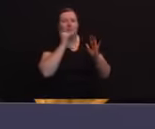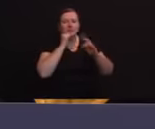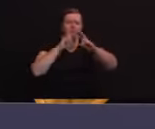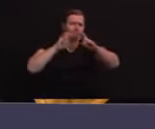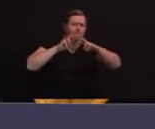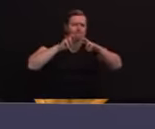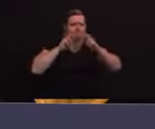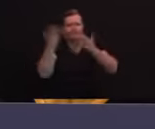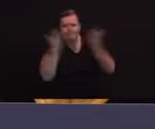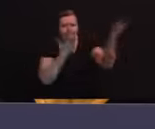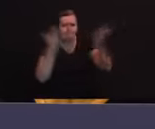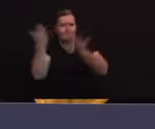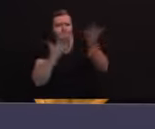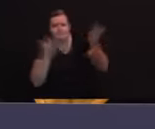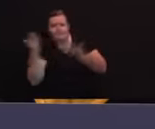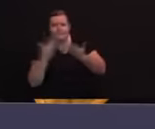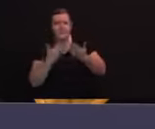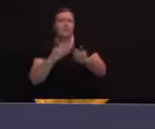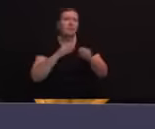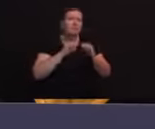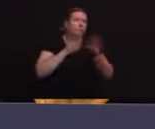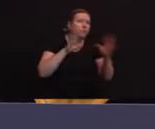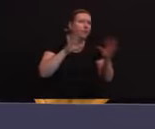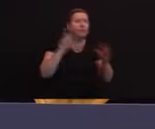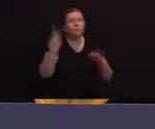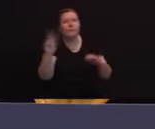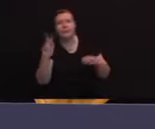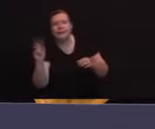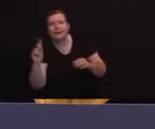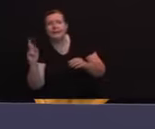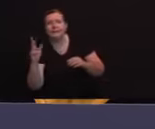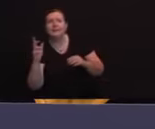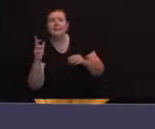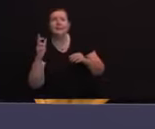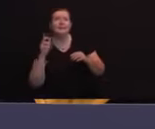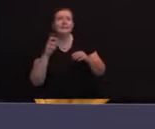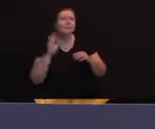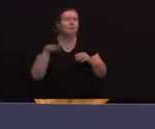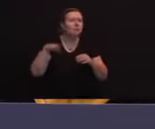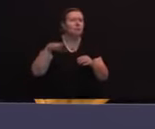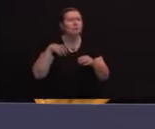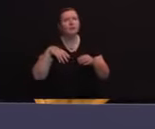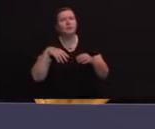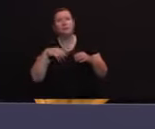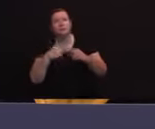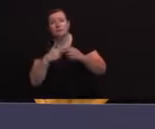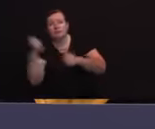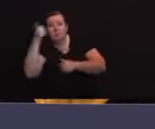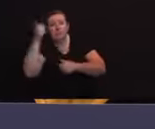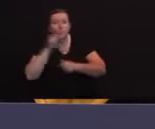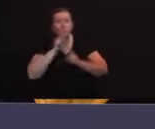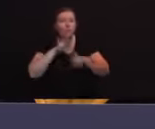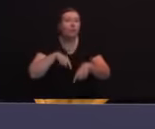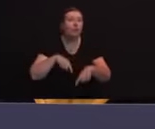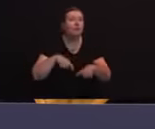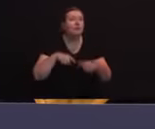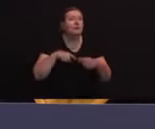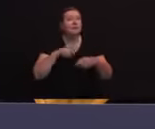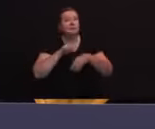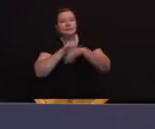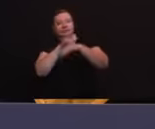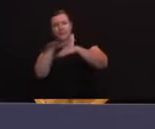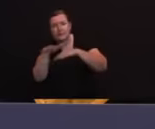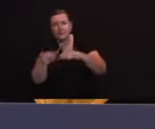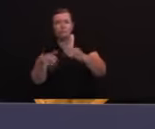bullhorn, executive order, surging of resources, as Judy and team have done in Newark and Essex County on